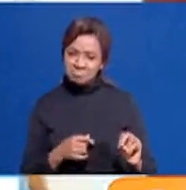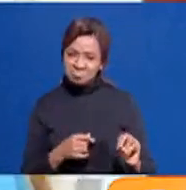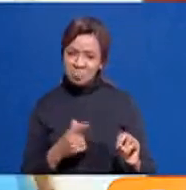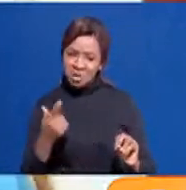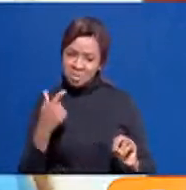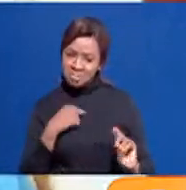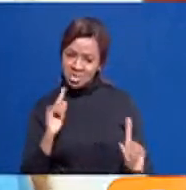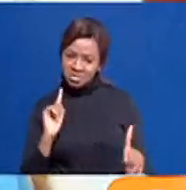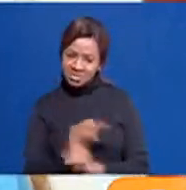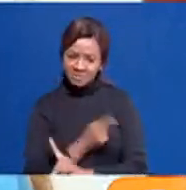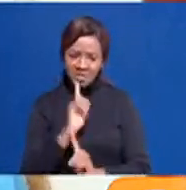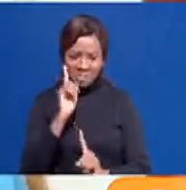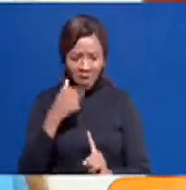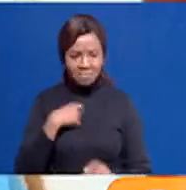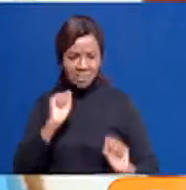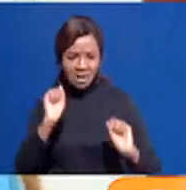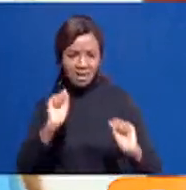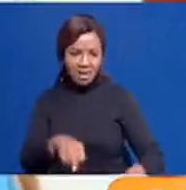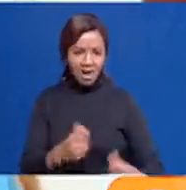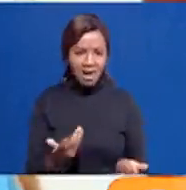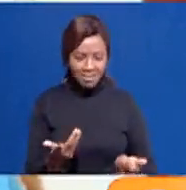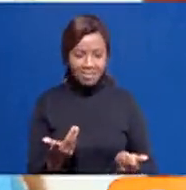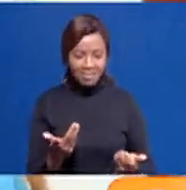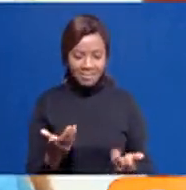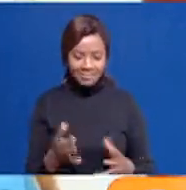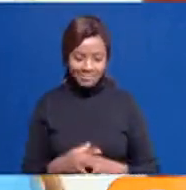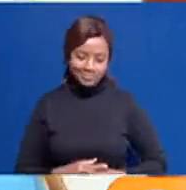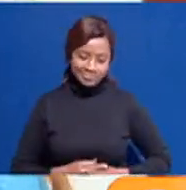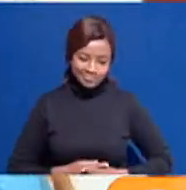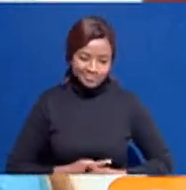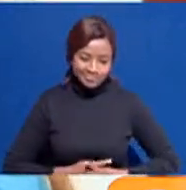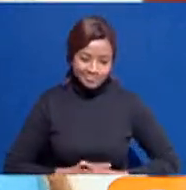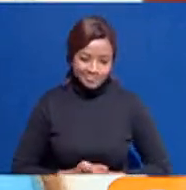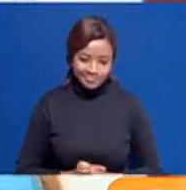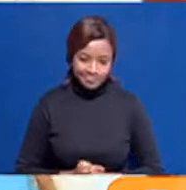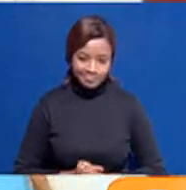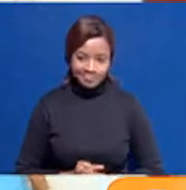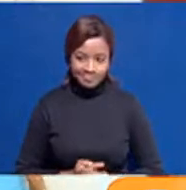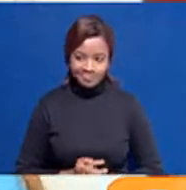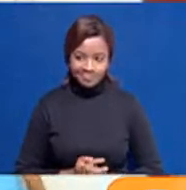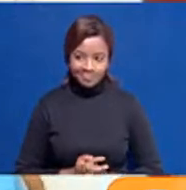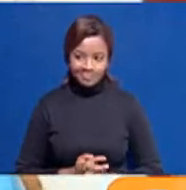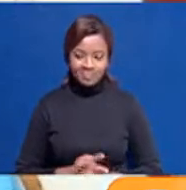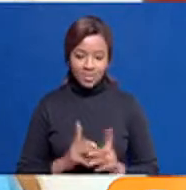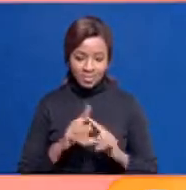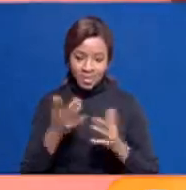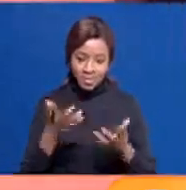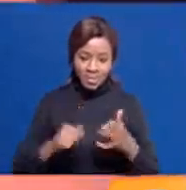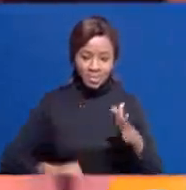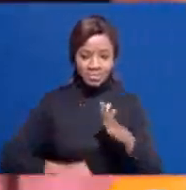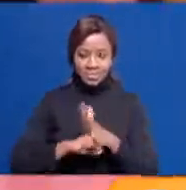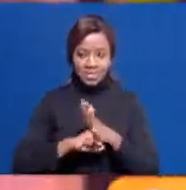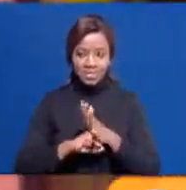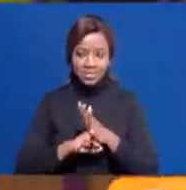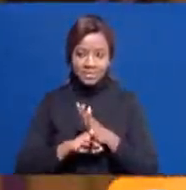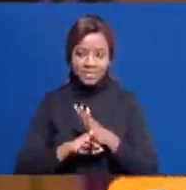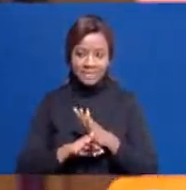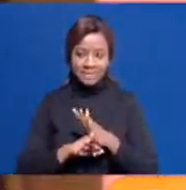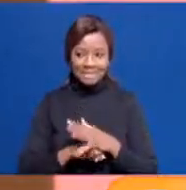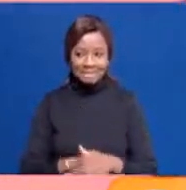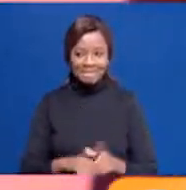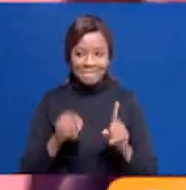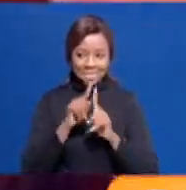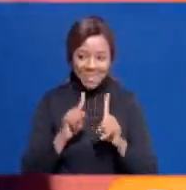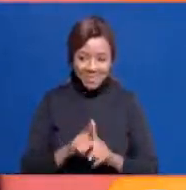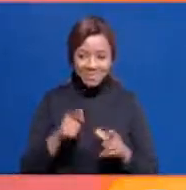know, a chance to show that they are not just so much different, just a little bit, but they just need a lot of support. So for us today,